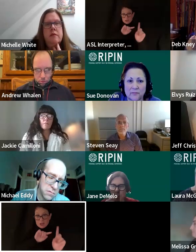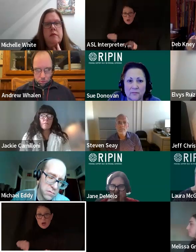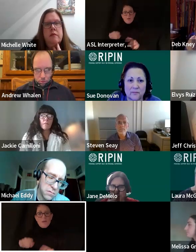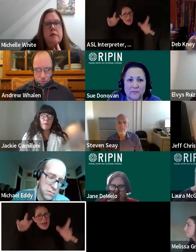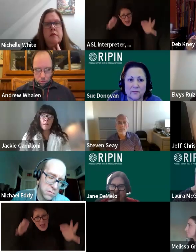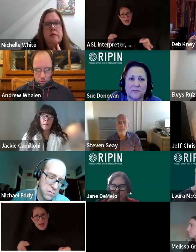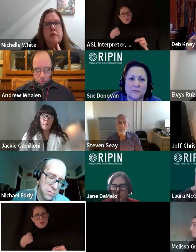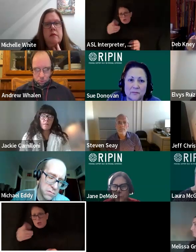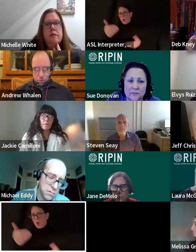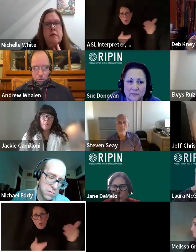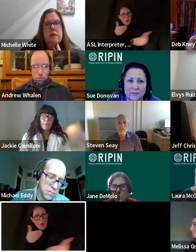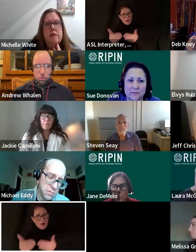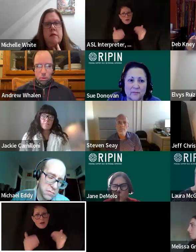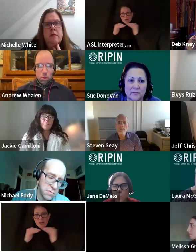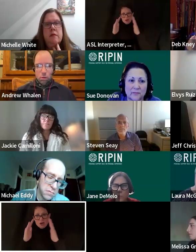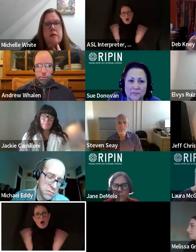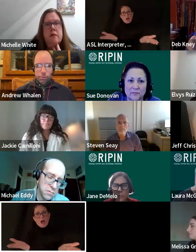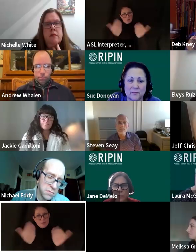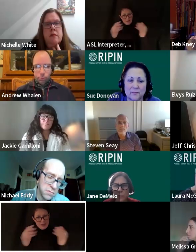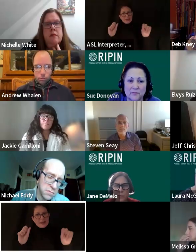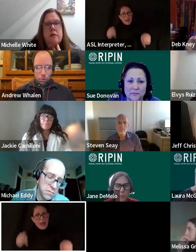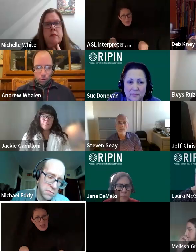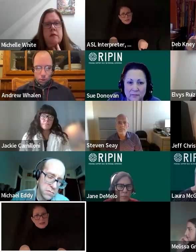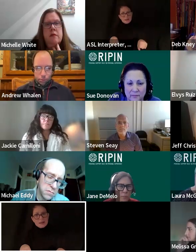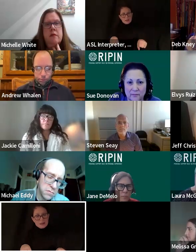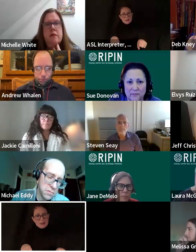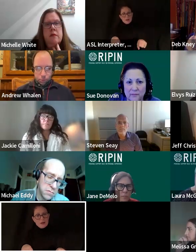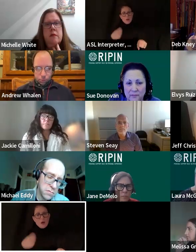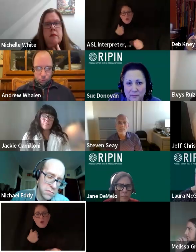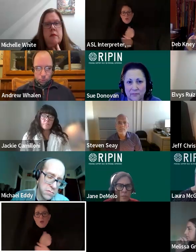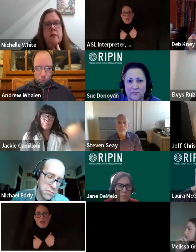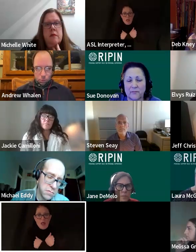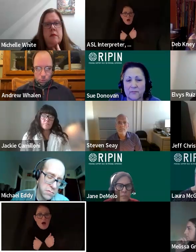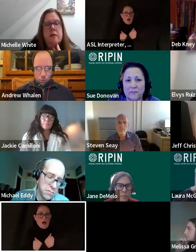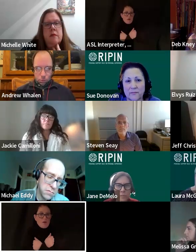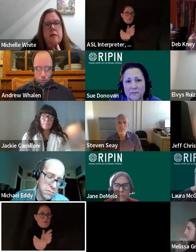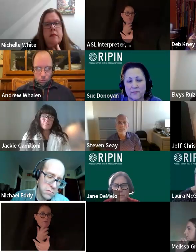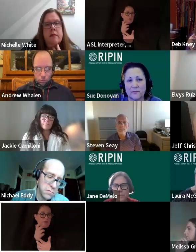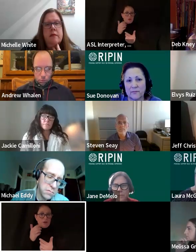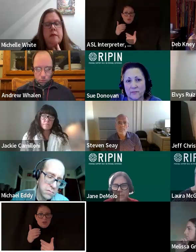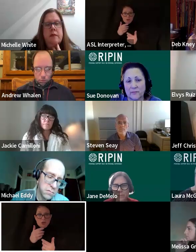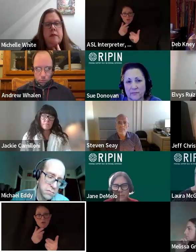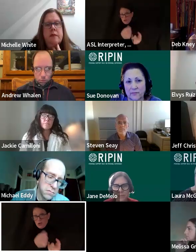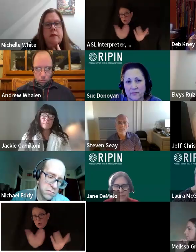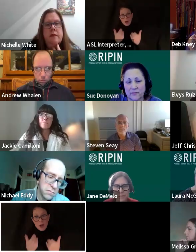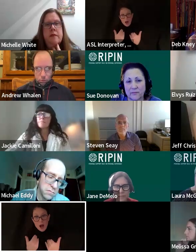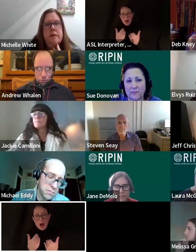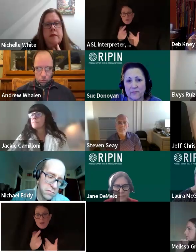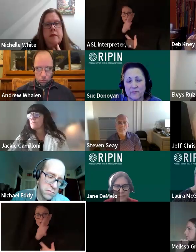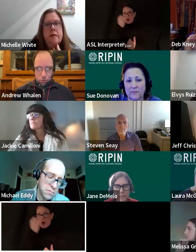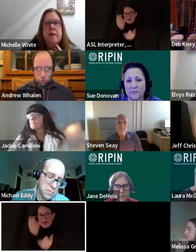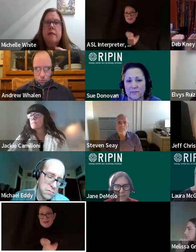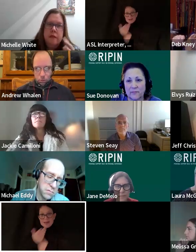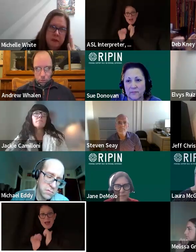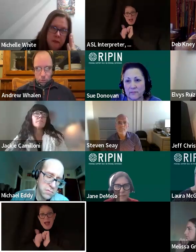Absolutely. You would be most welcome, and your colleagues would be welcome. We would love to have you there and share your thoughts